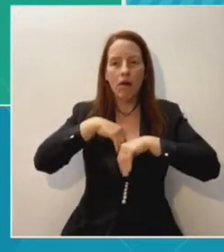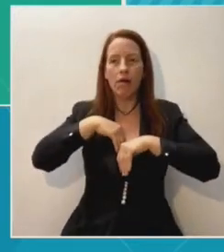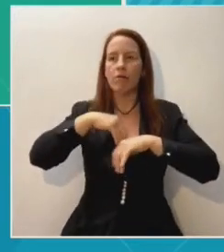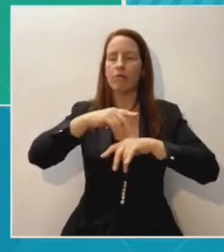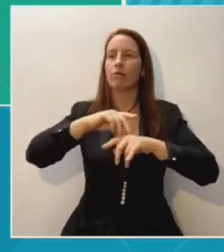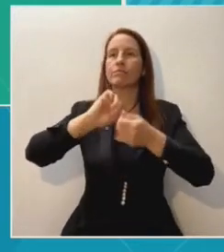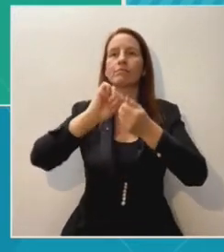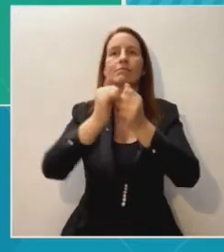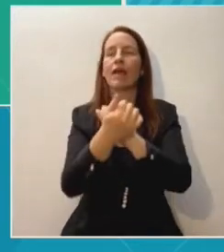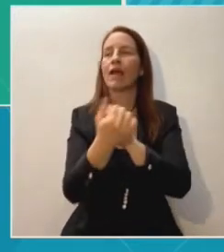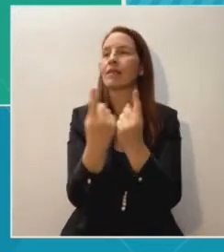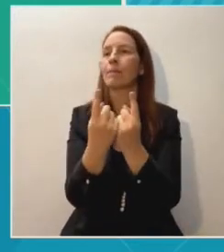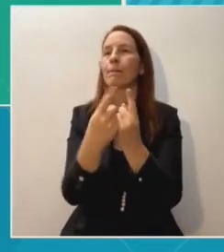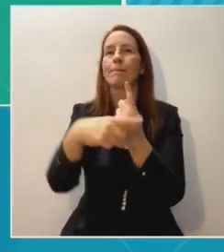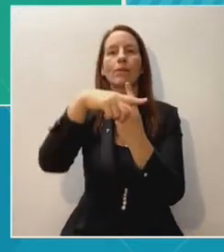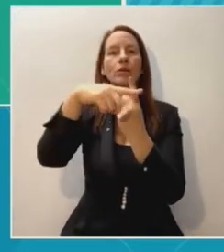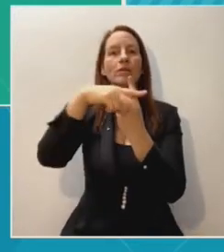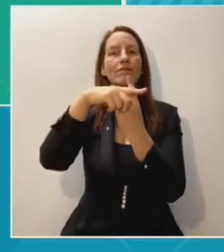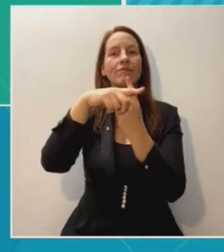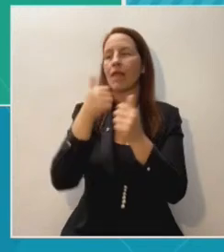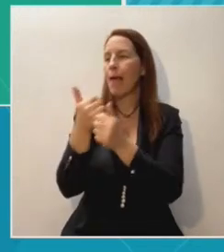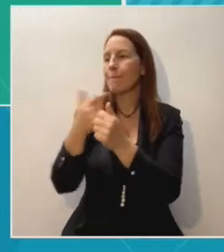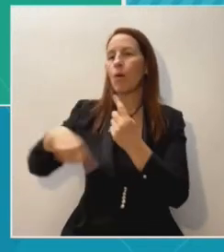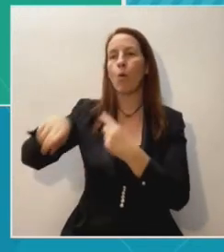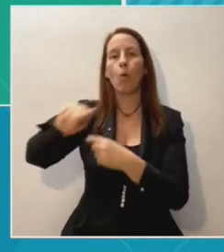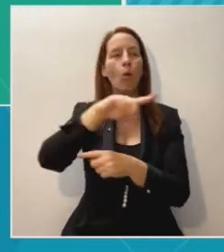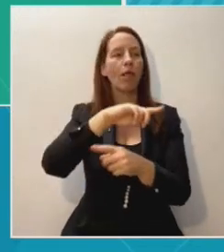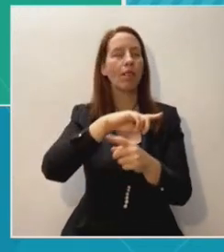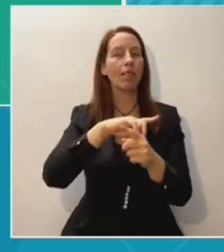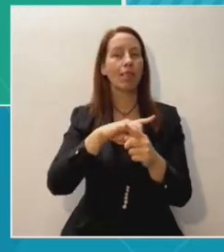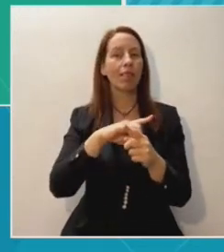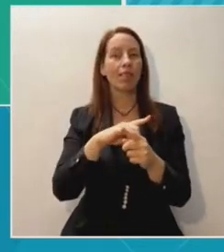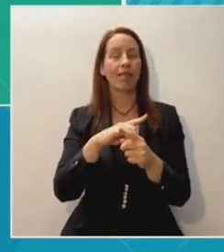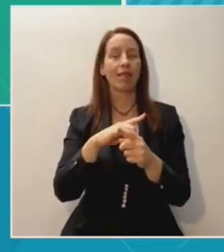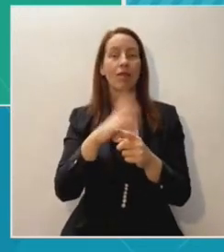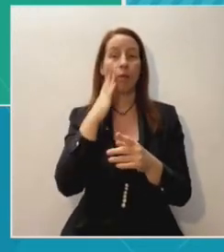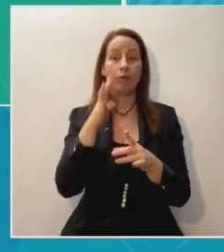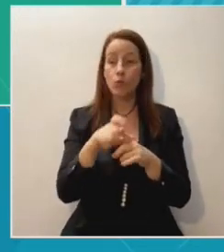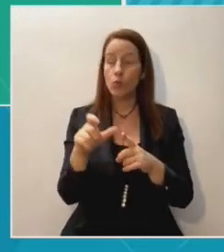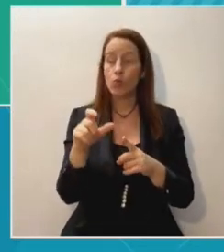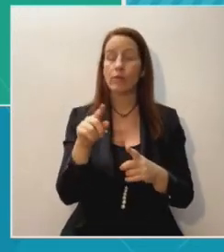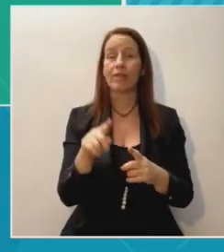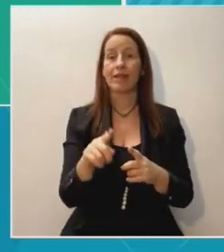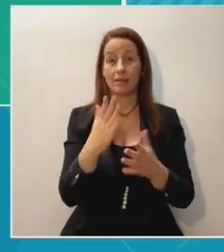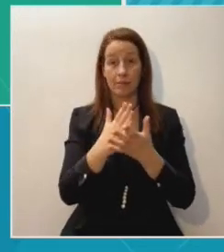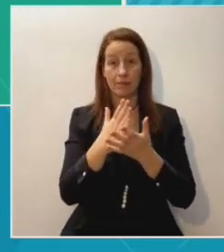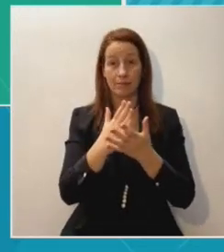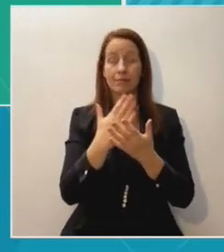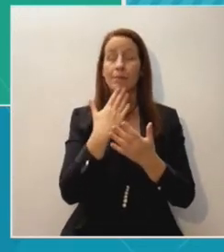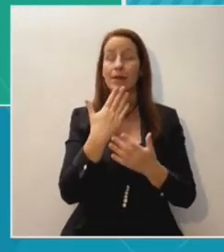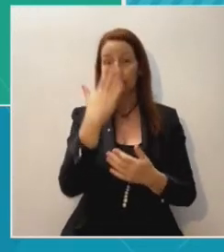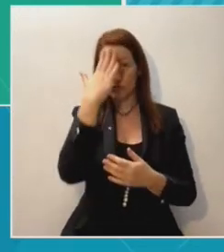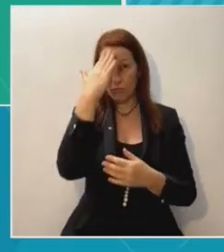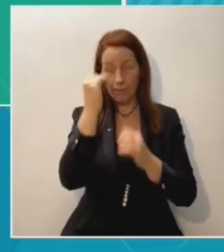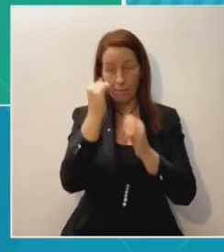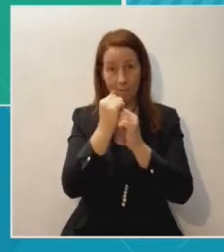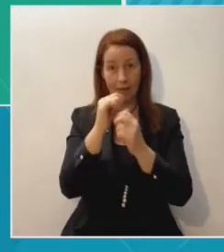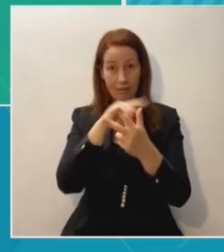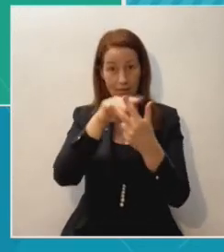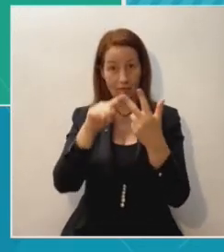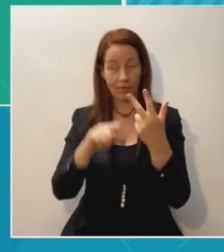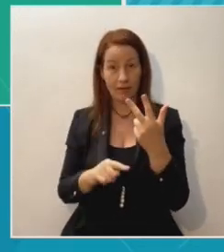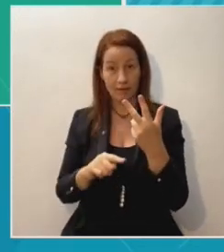you. In doing so, I urge you to remember three things. Keep on